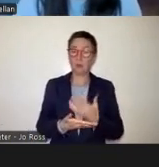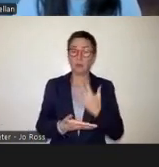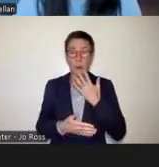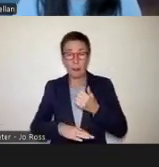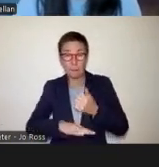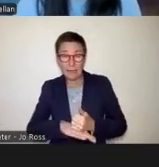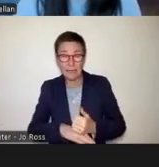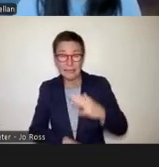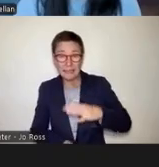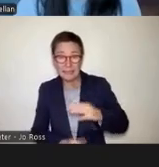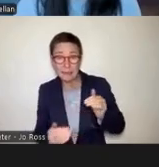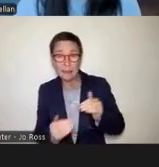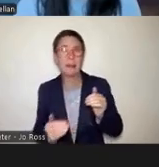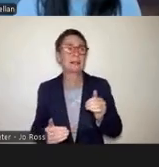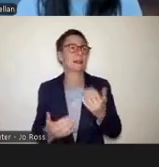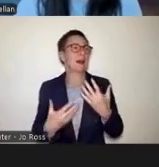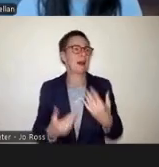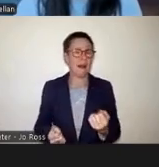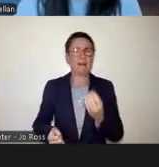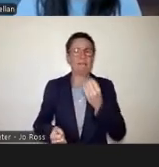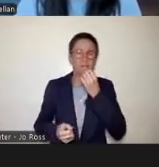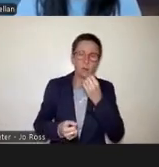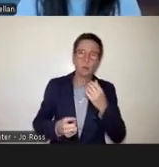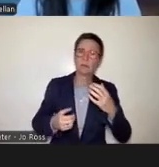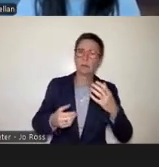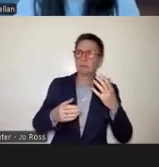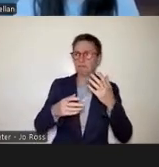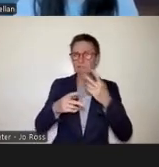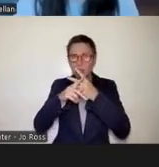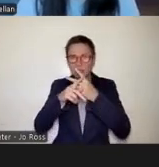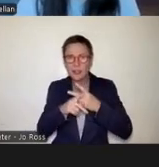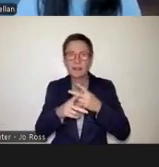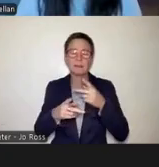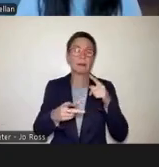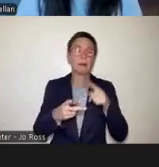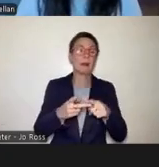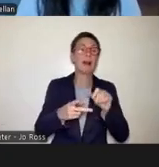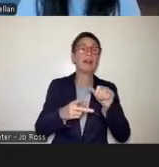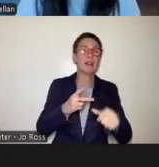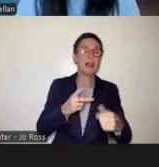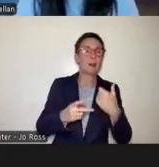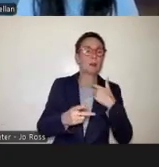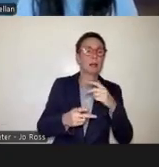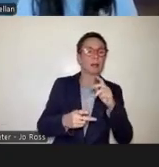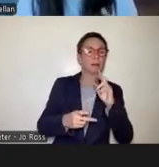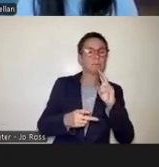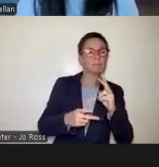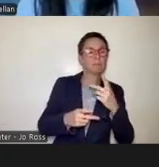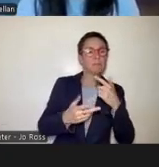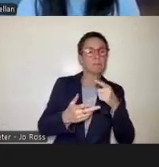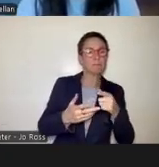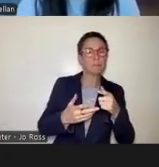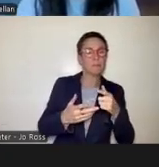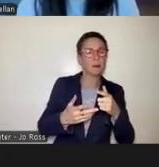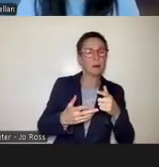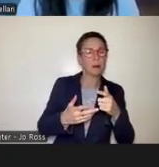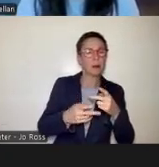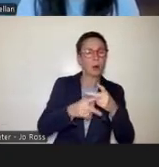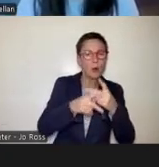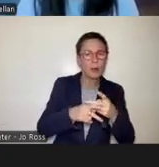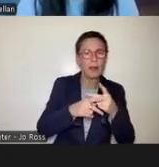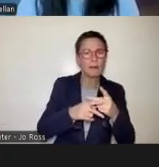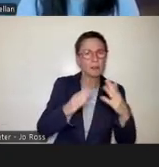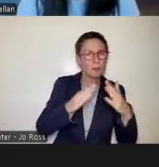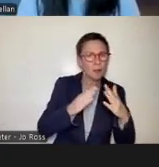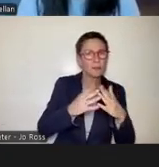met, you can start thinking about looking after your health, gaining employment, looking after a property, being able to care for your family,